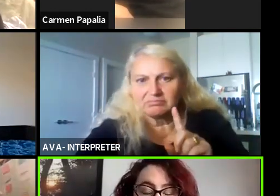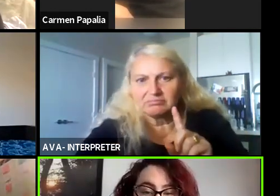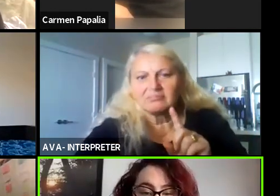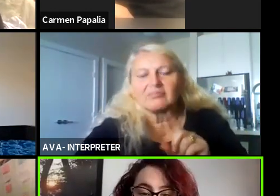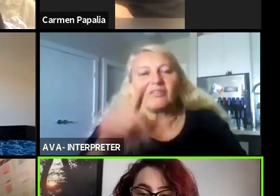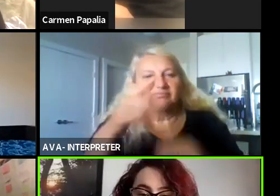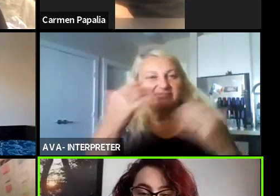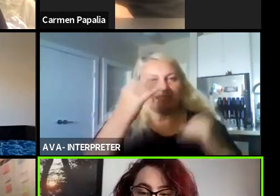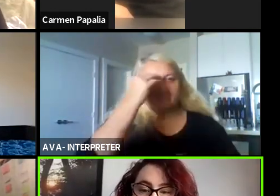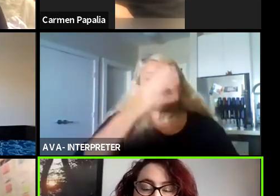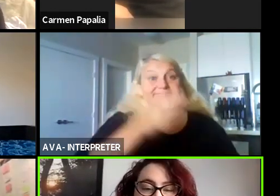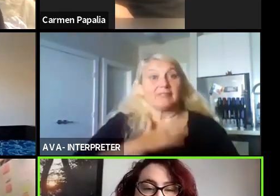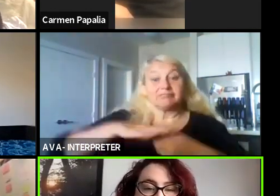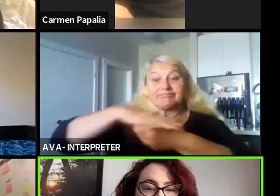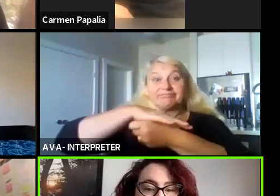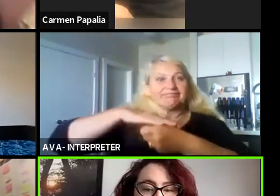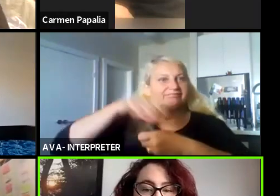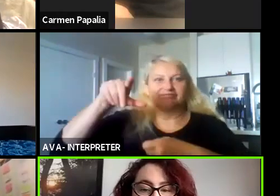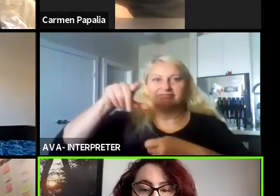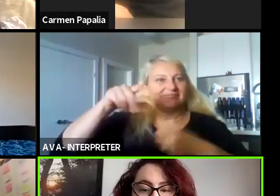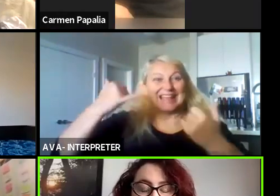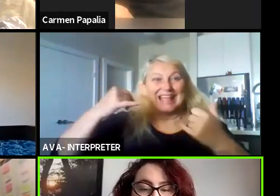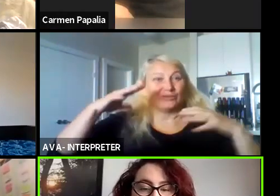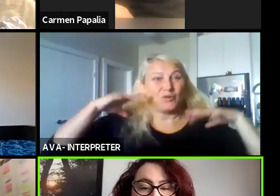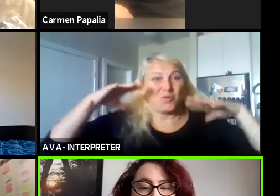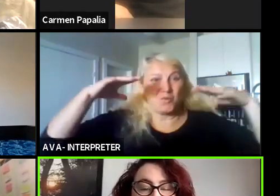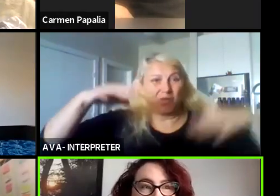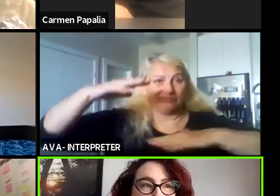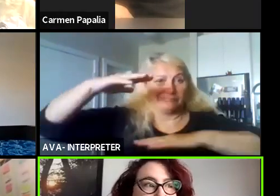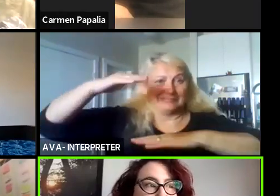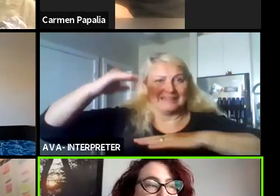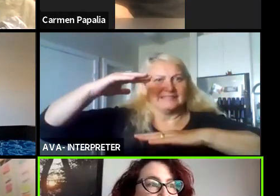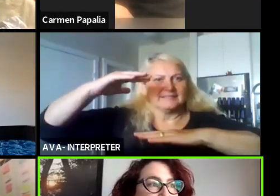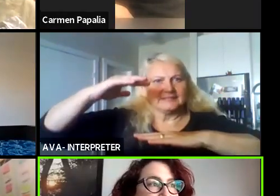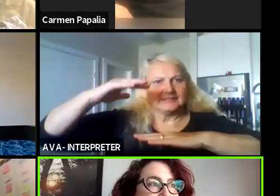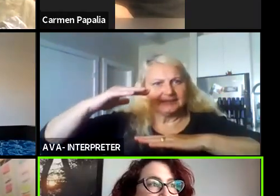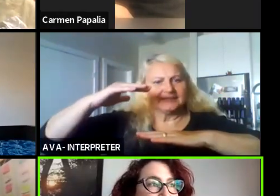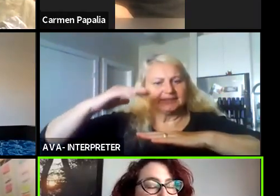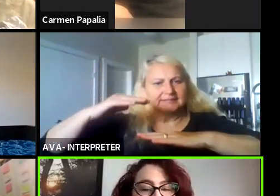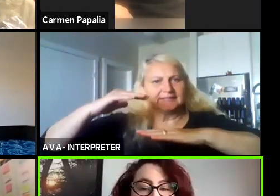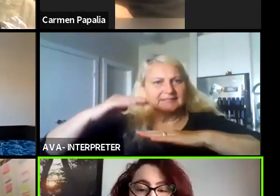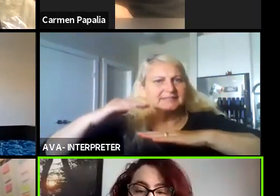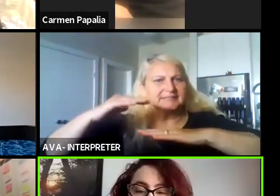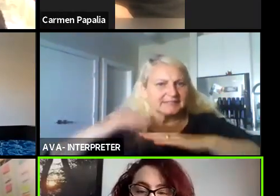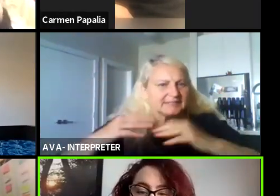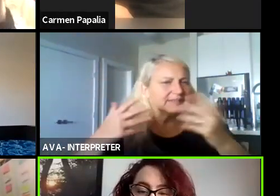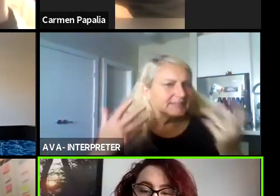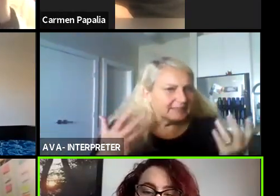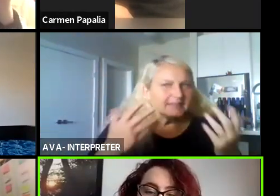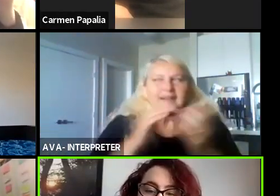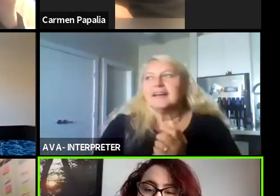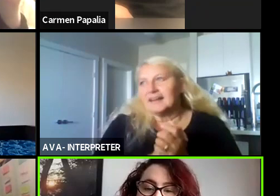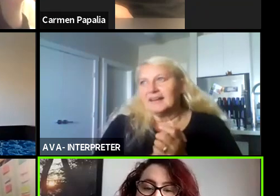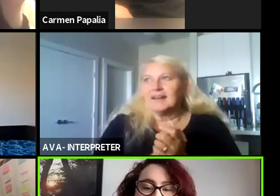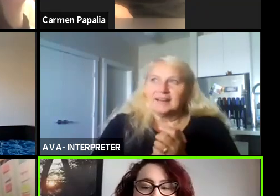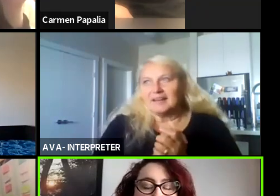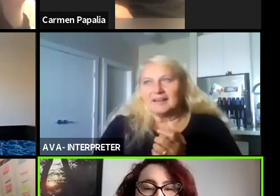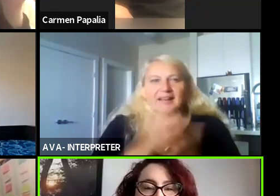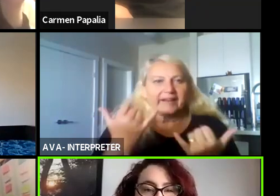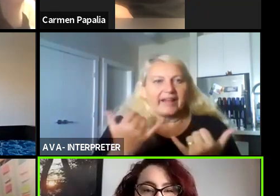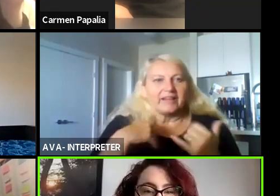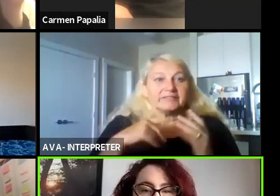is slowly melting, and I have come to find affinity with that in terms